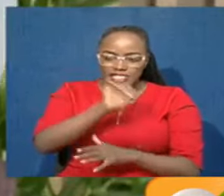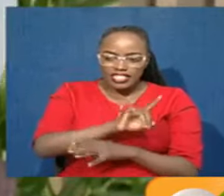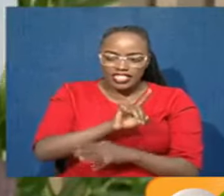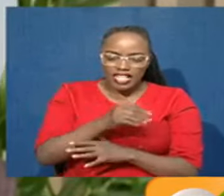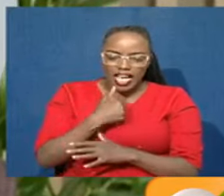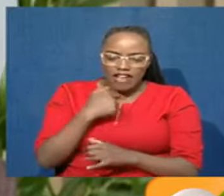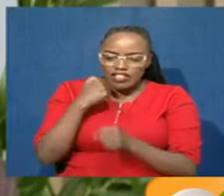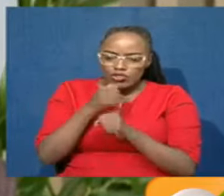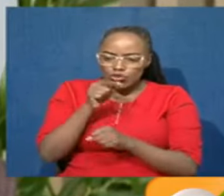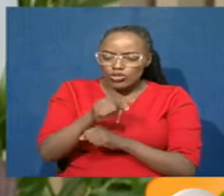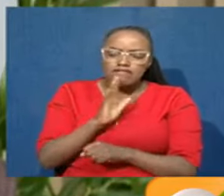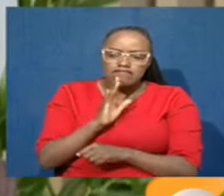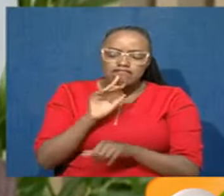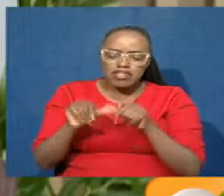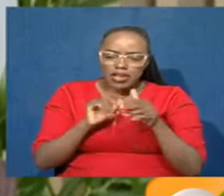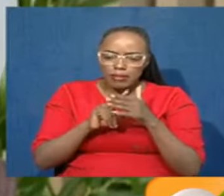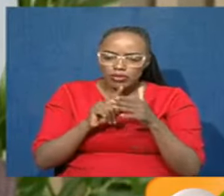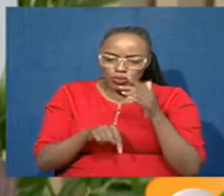having to do this, you spoke about